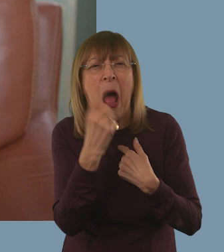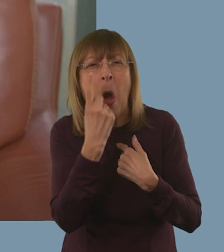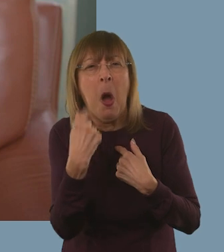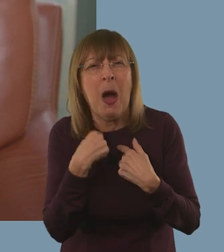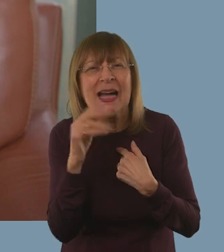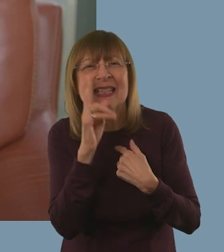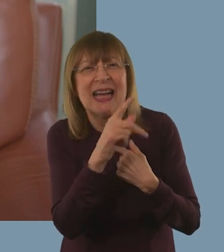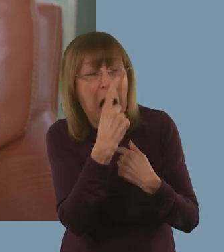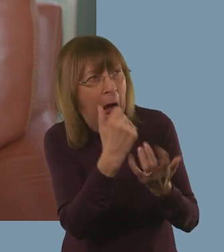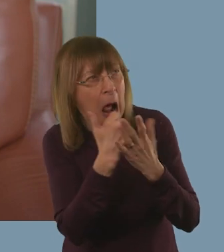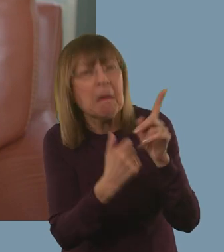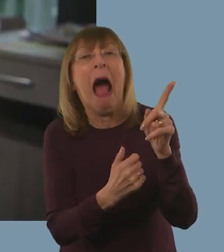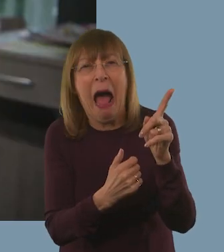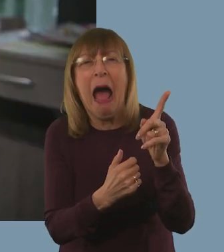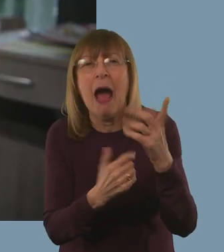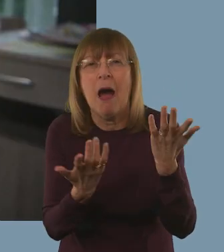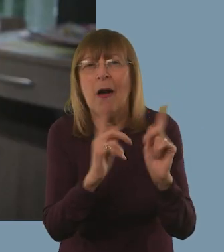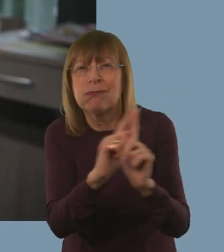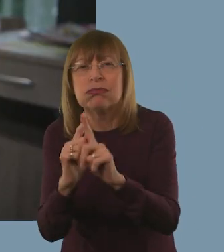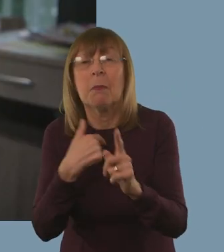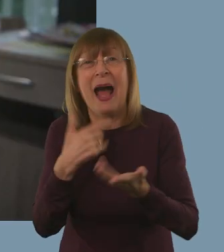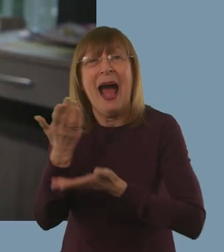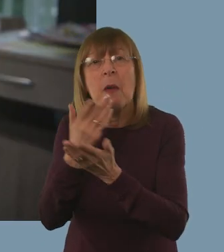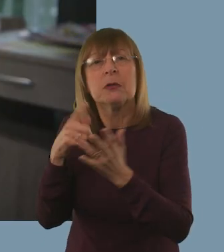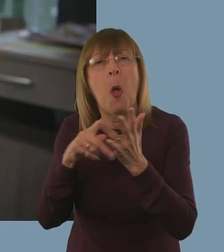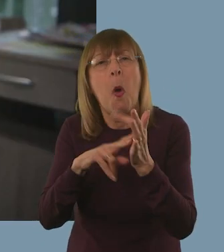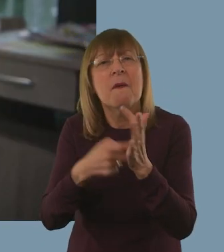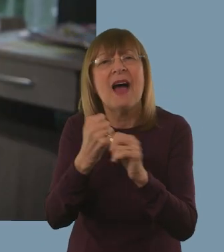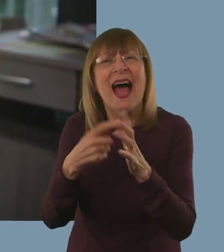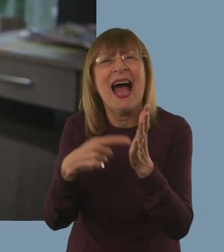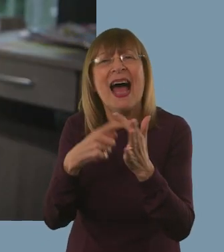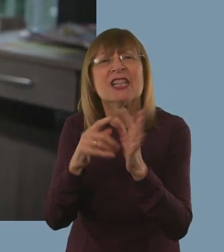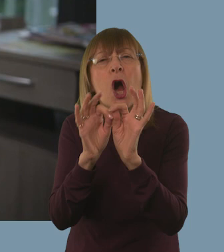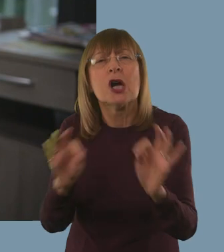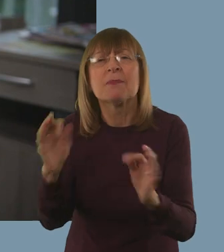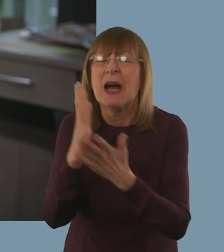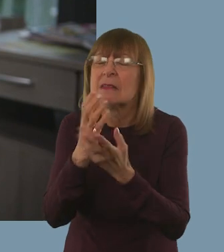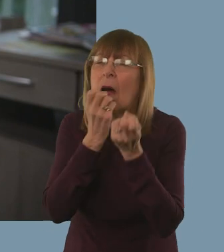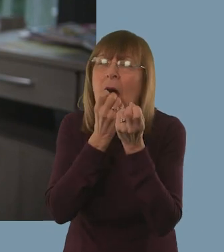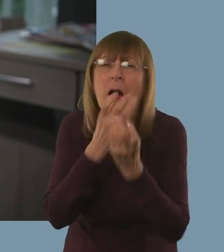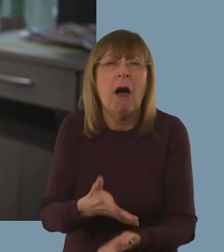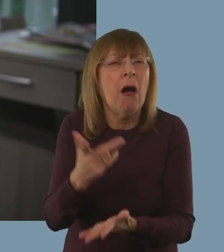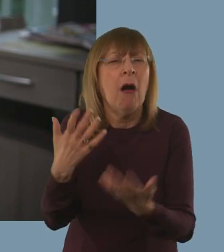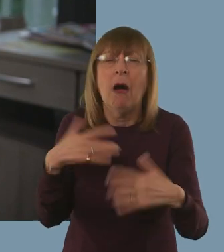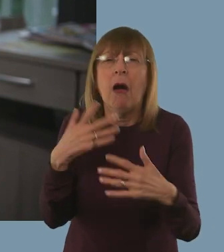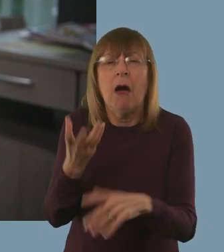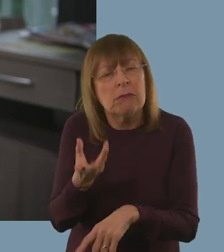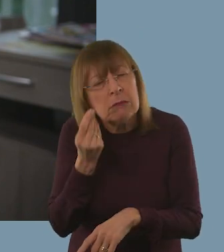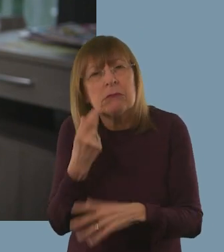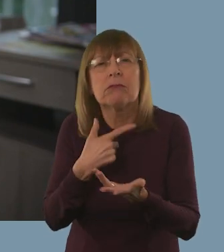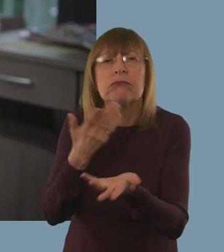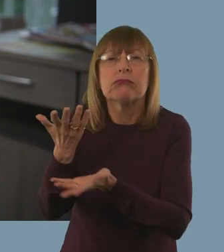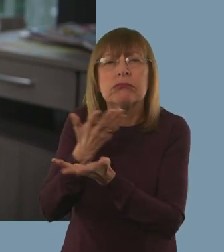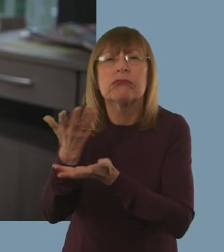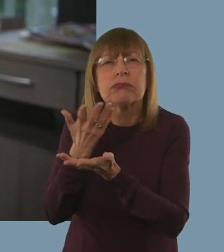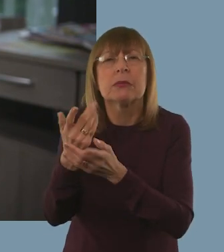man am I seeing soon that can help me with X, Y, Z? I went to see a Chemtrail Overgate Hospice, and she was amazing. She was just